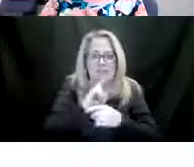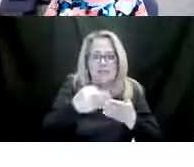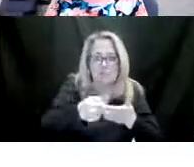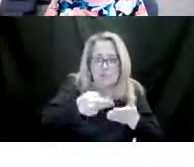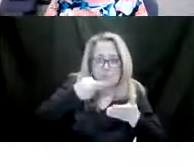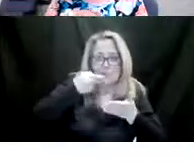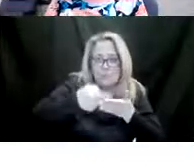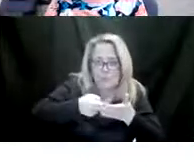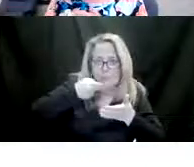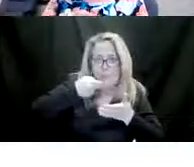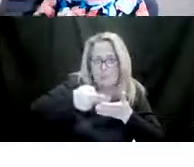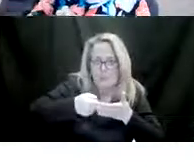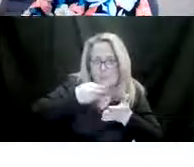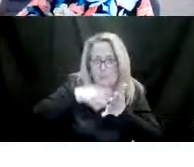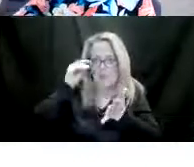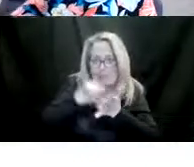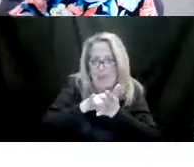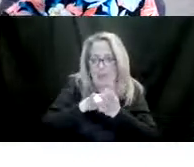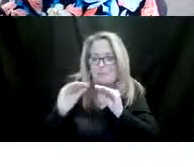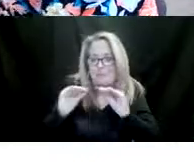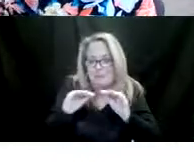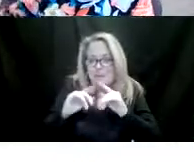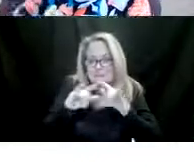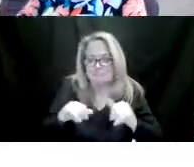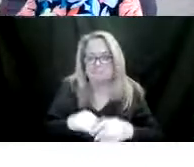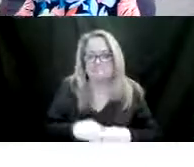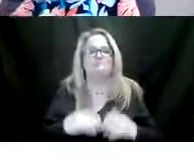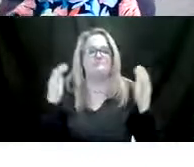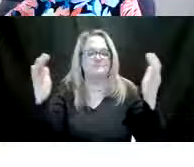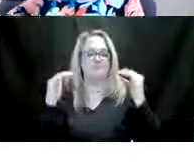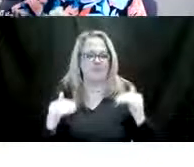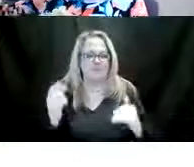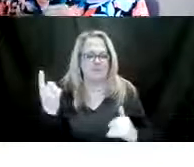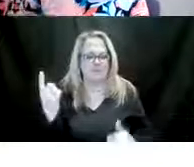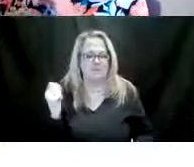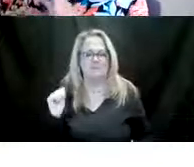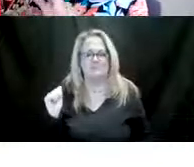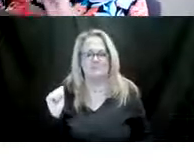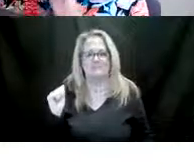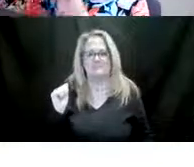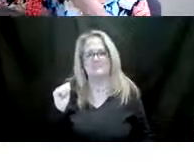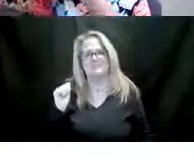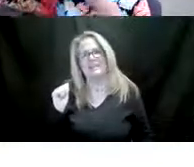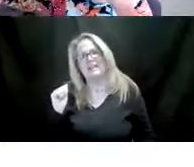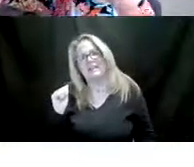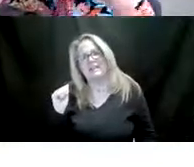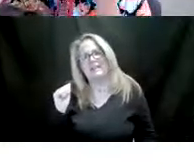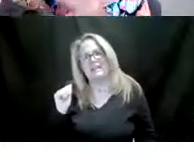it into his or her mouth. The next one that I'm going to show you is,